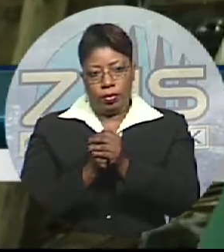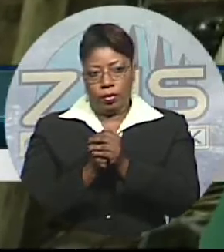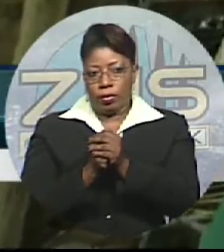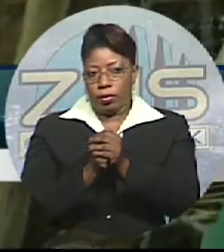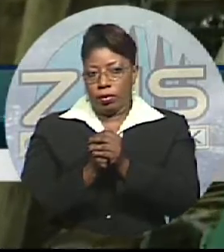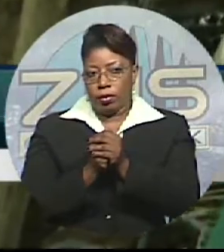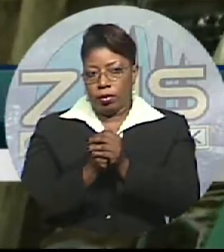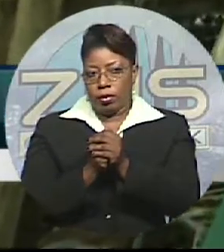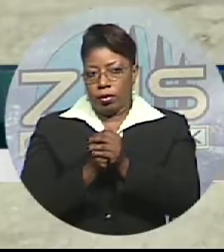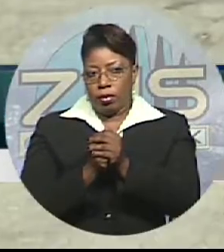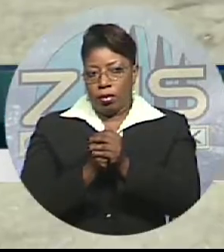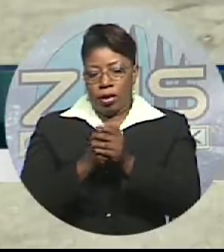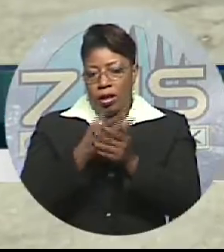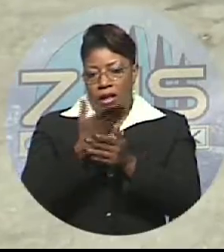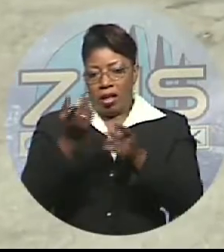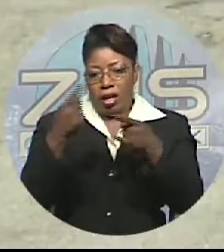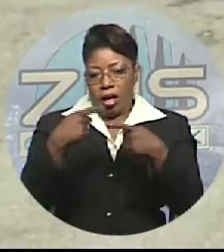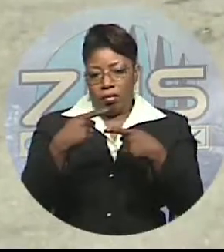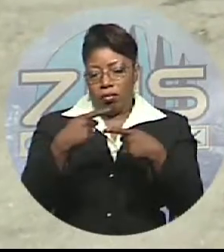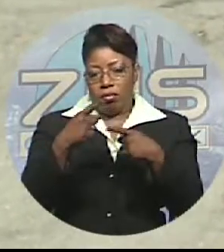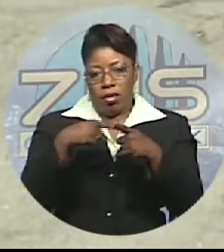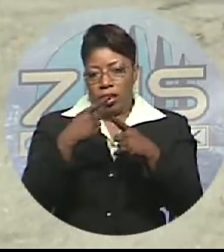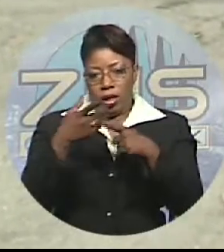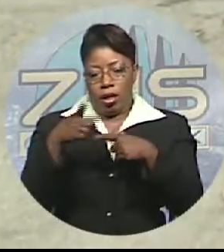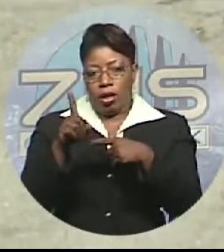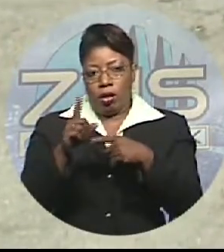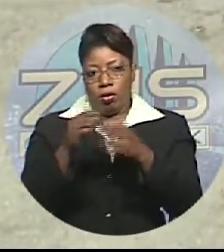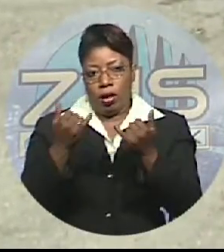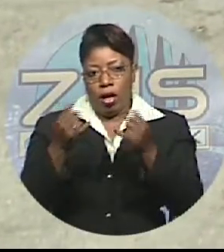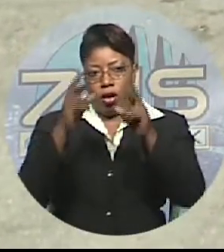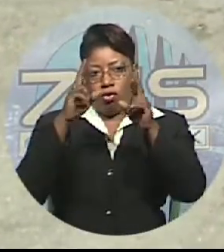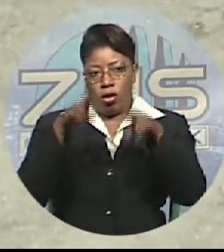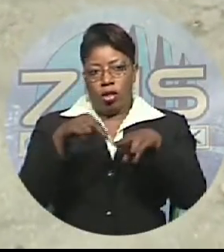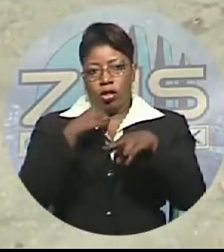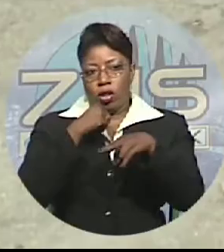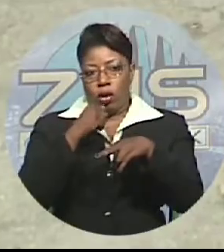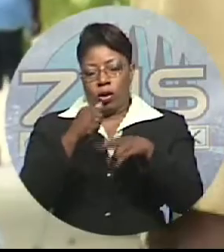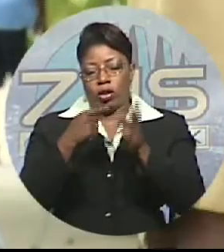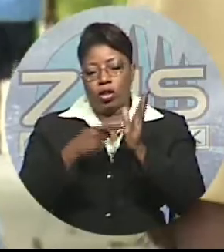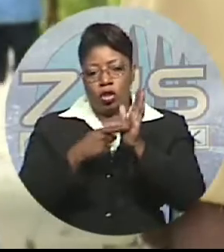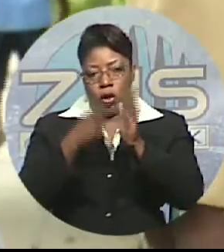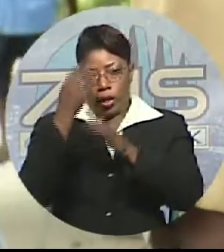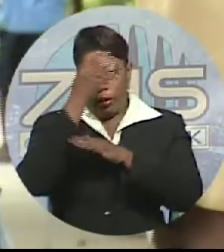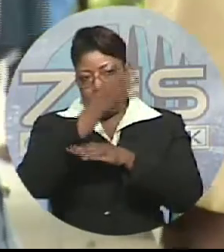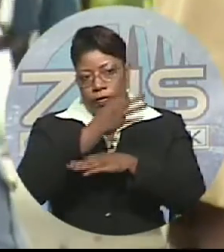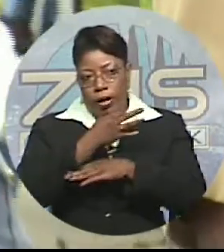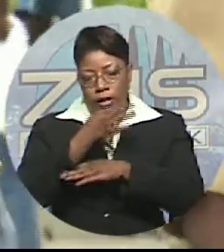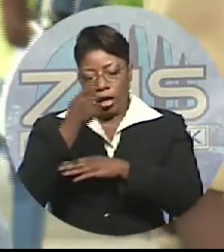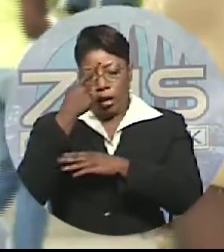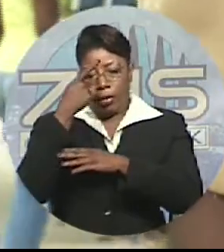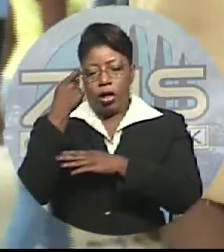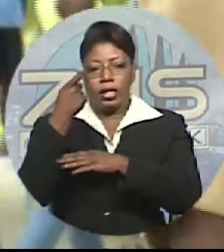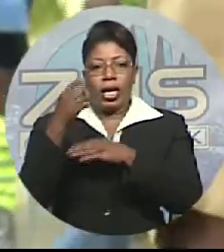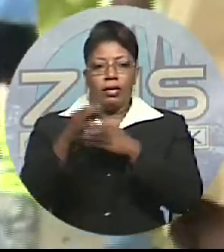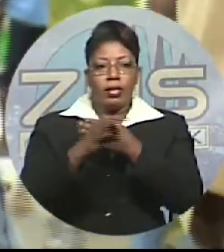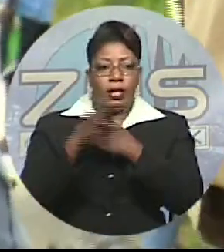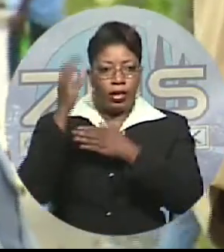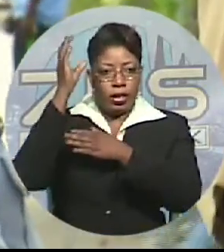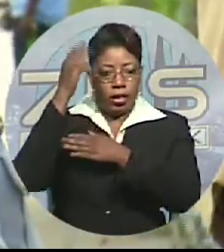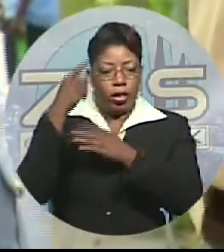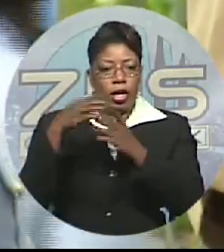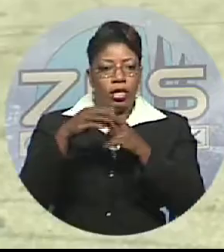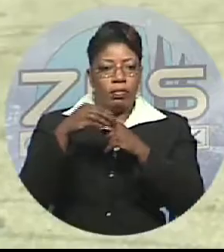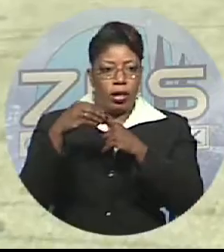because they come and they go. But another resident who would not appear on camera expressed safety concerns, especially for